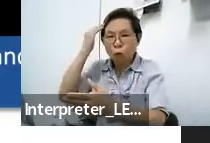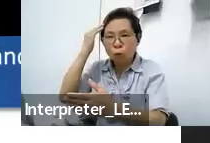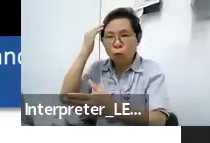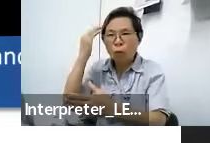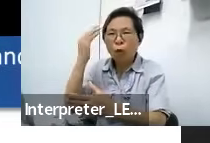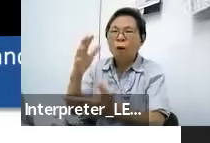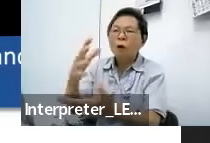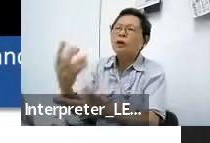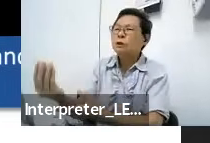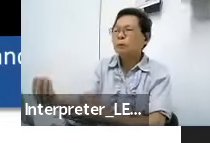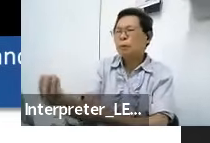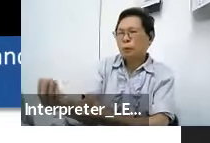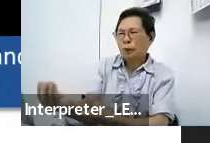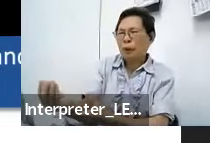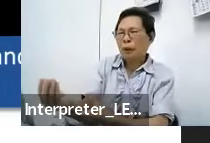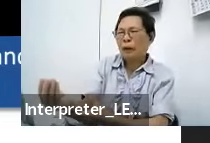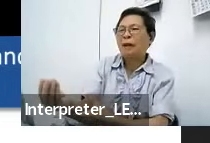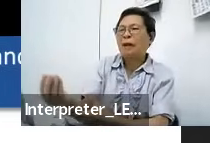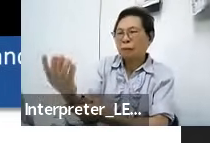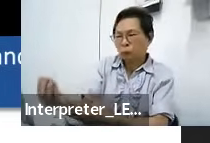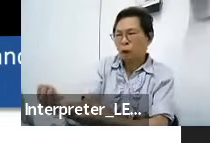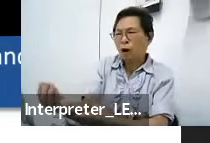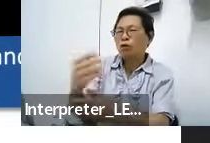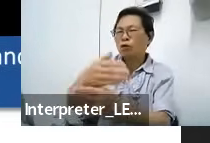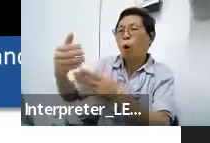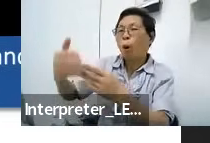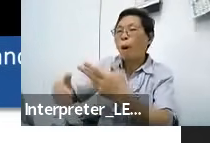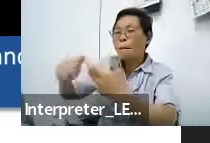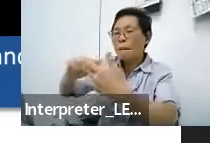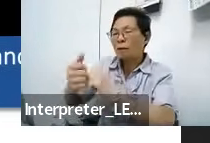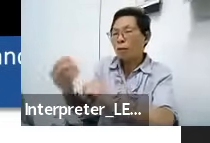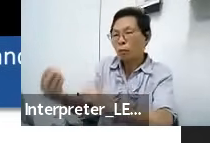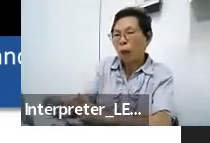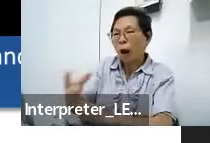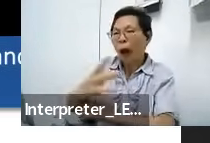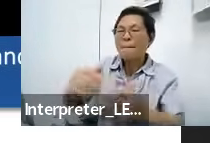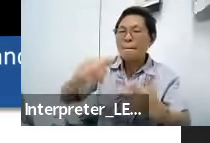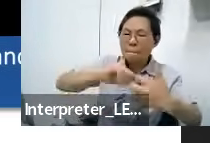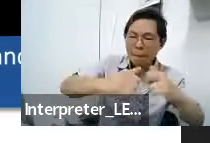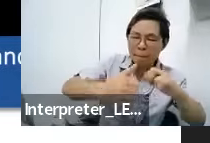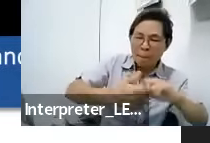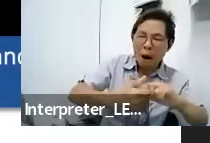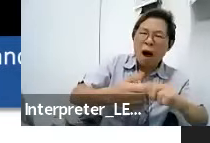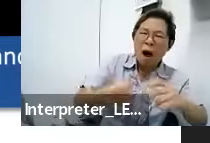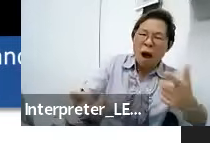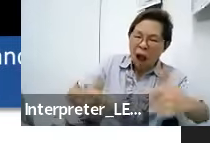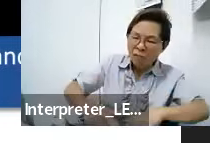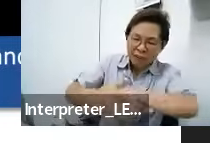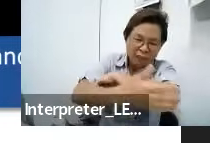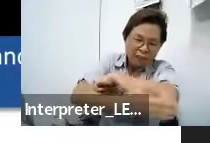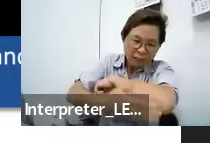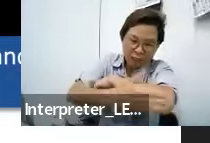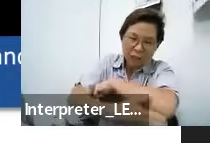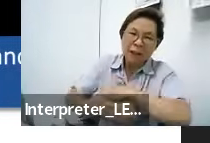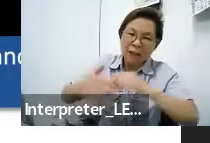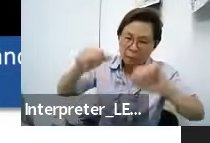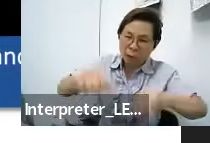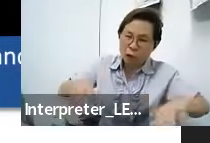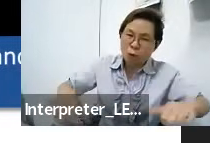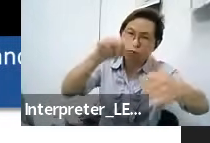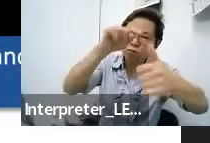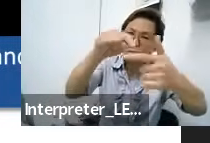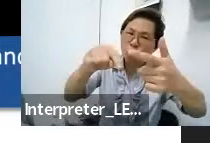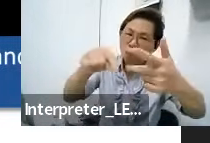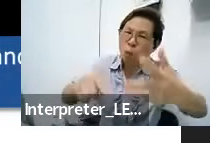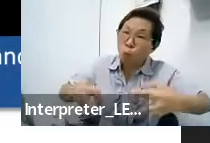marginalization and advance the rights, including in crisis affected countries. So this can be done in several ways, as you can